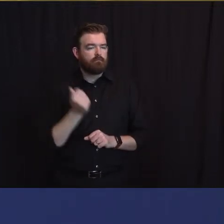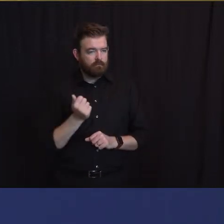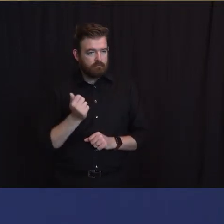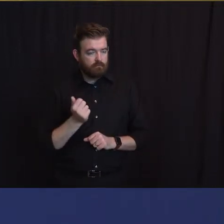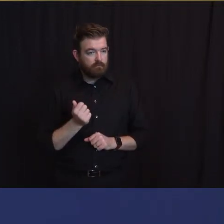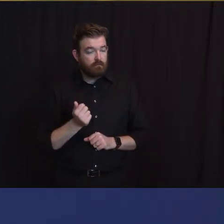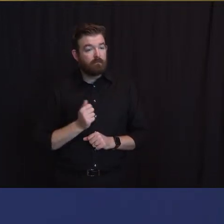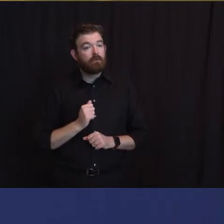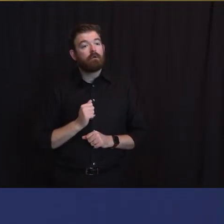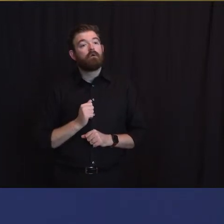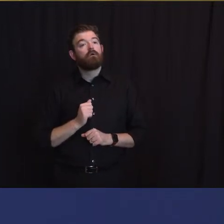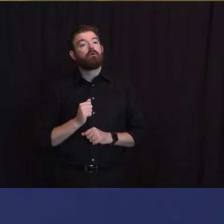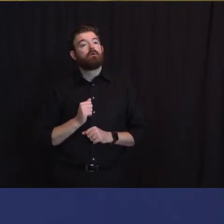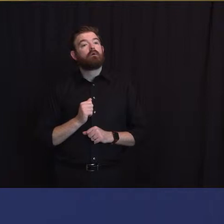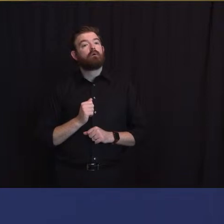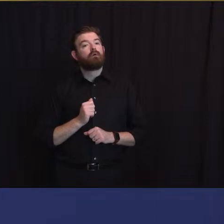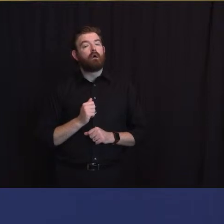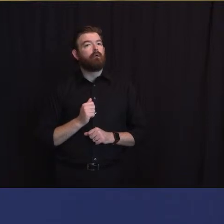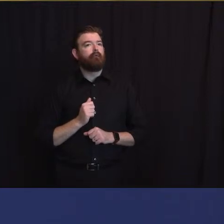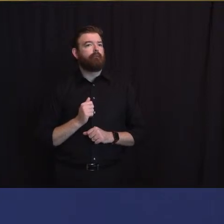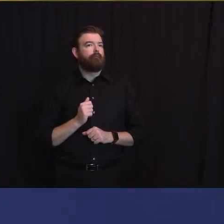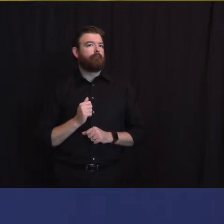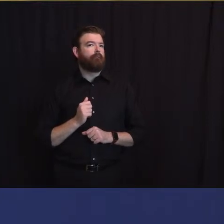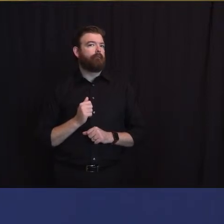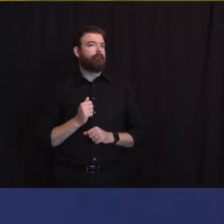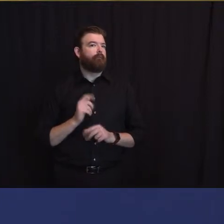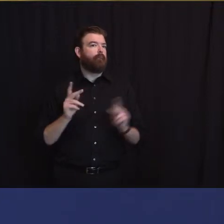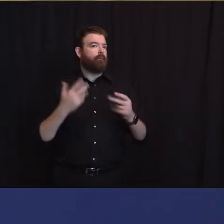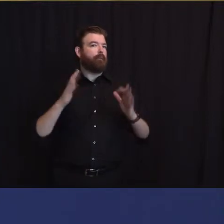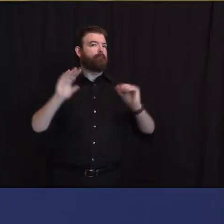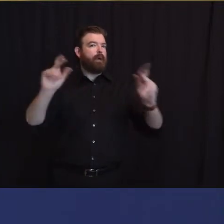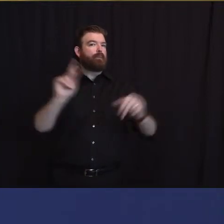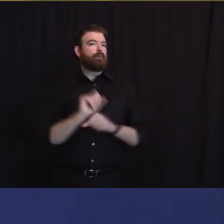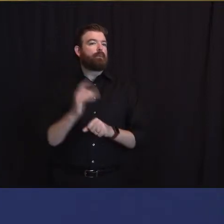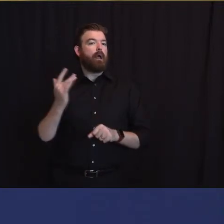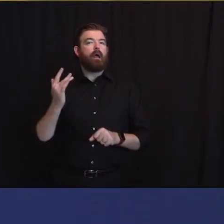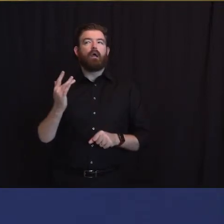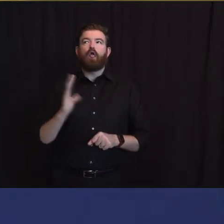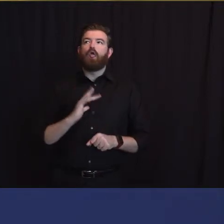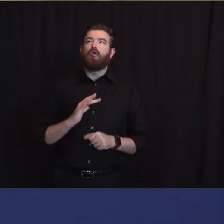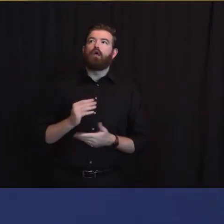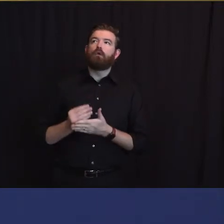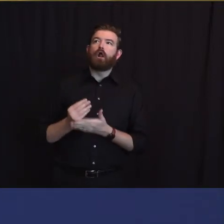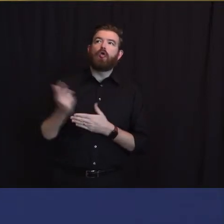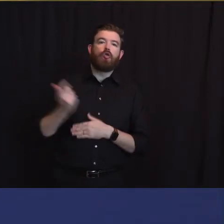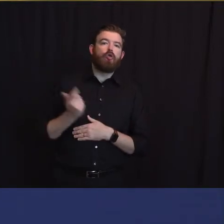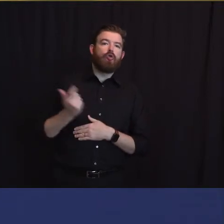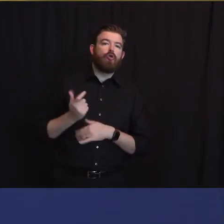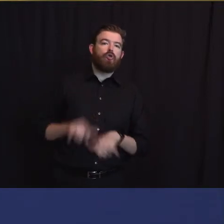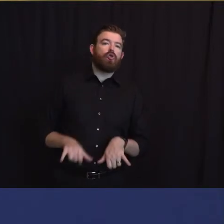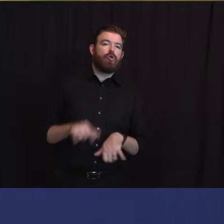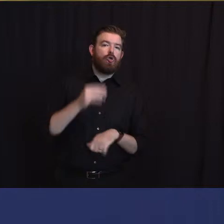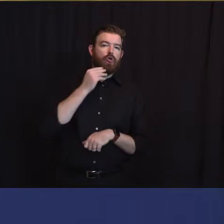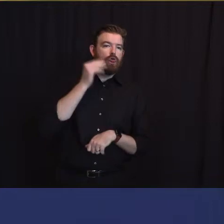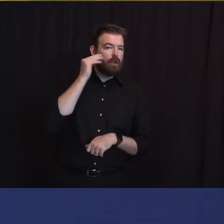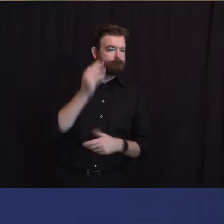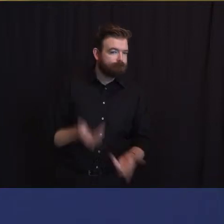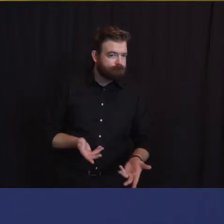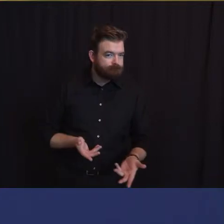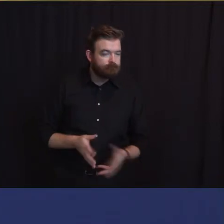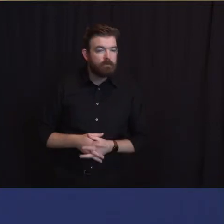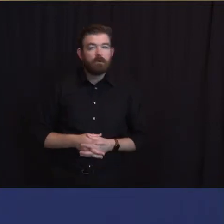okay. Is that it? Okay. I'm going to take a shot at this, and you all should come in behind me. Number